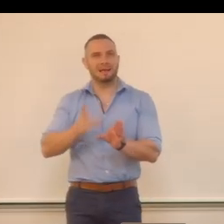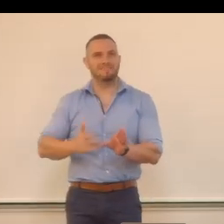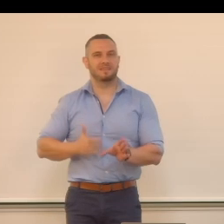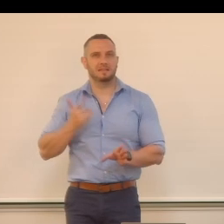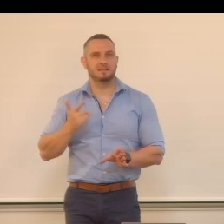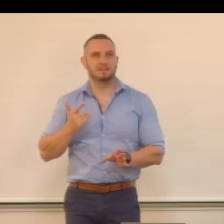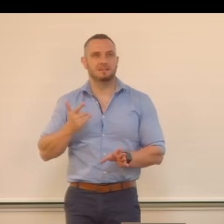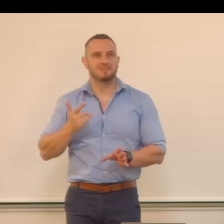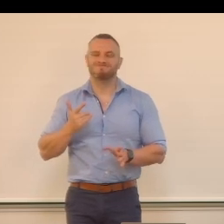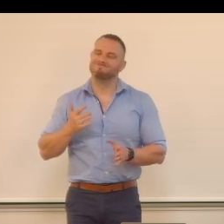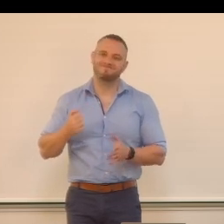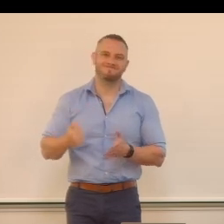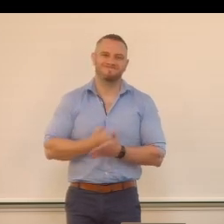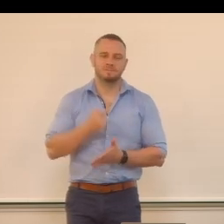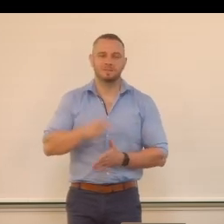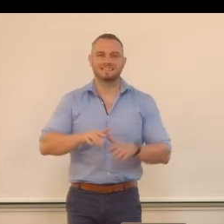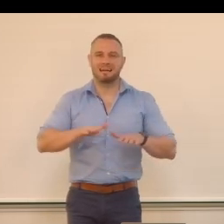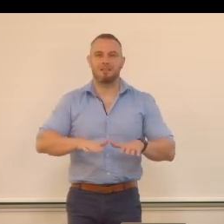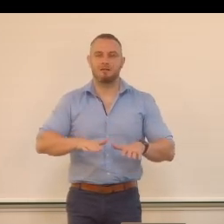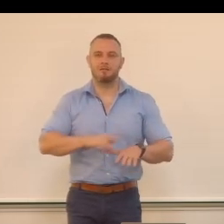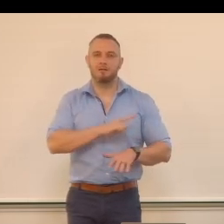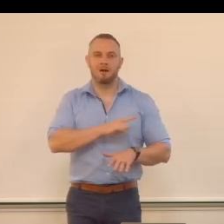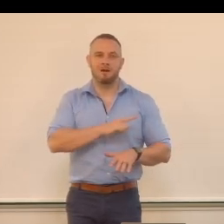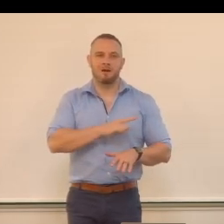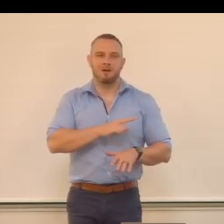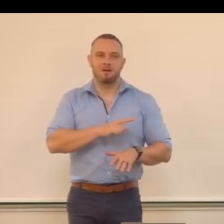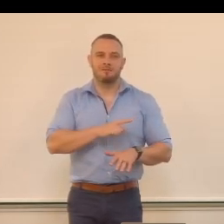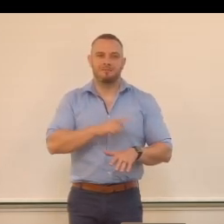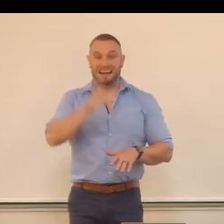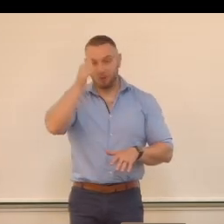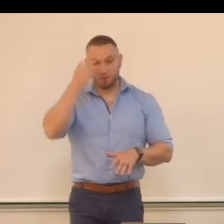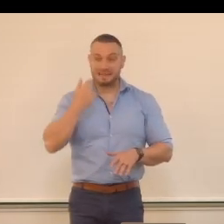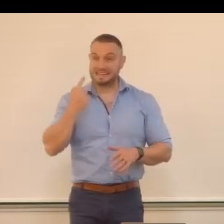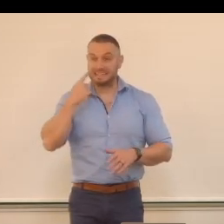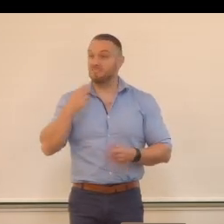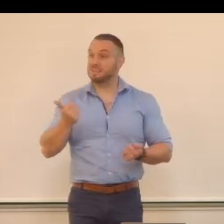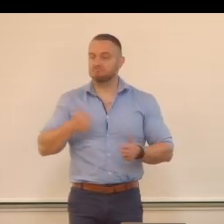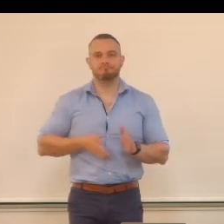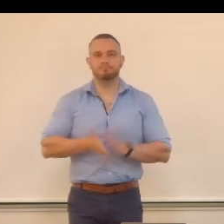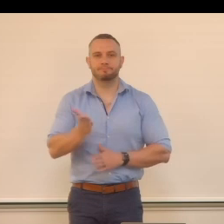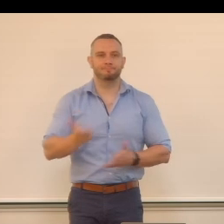of a detriment to this analog, is that you're just on the other side of the door from walking out.